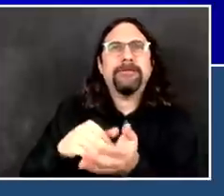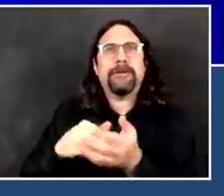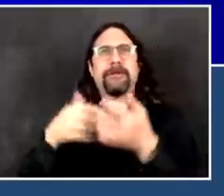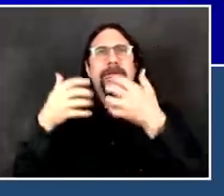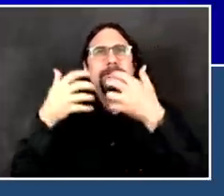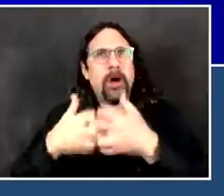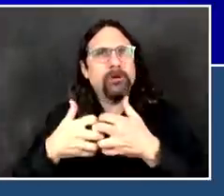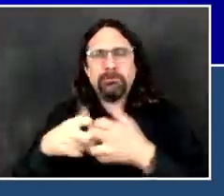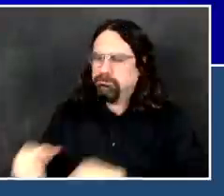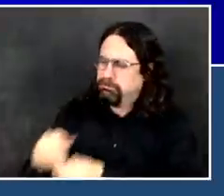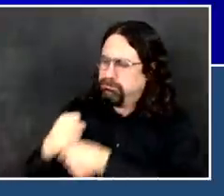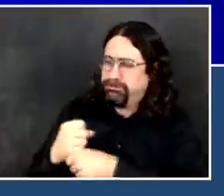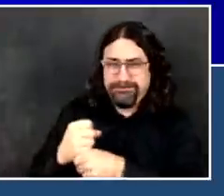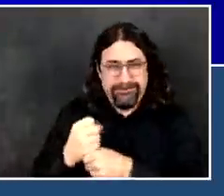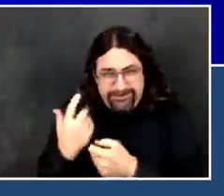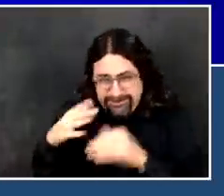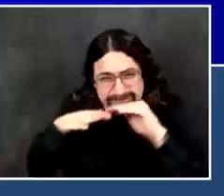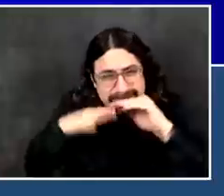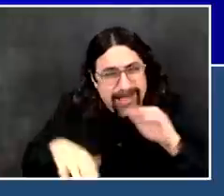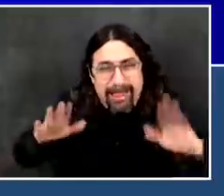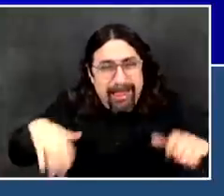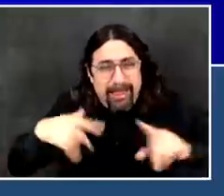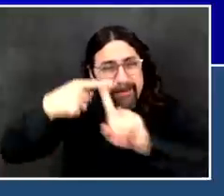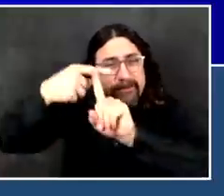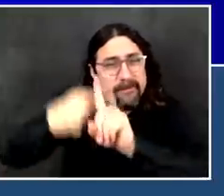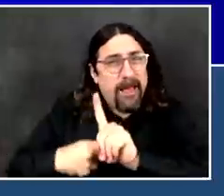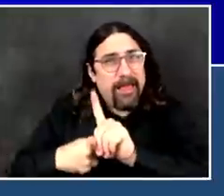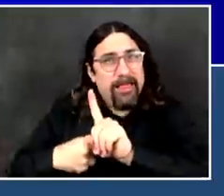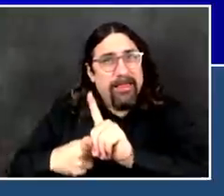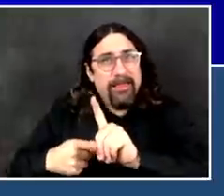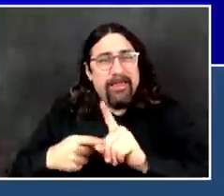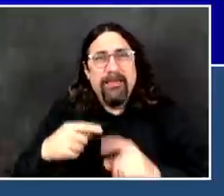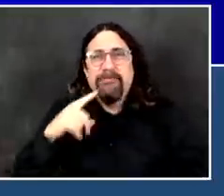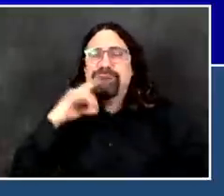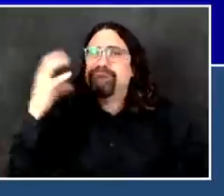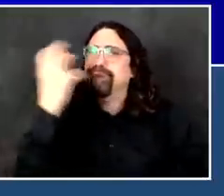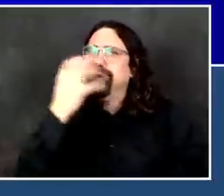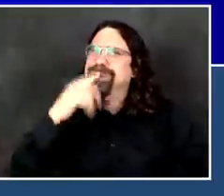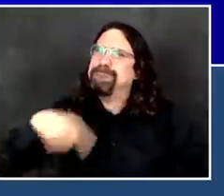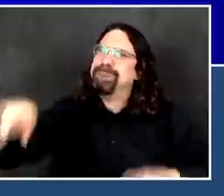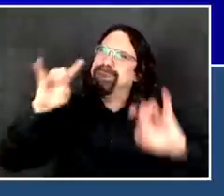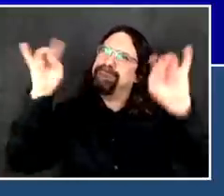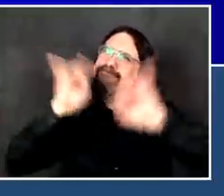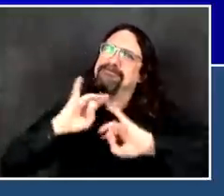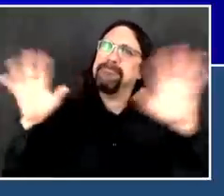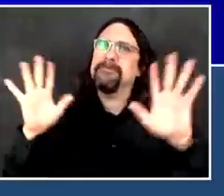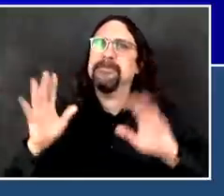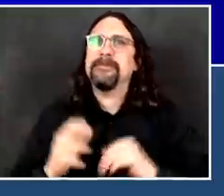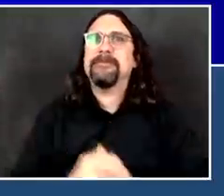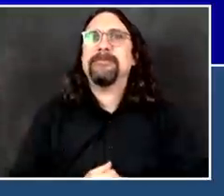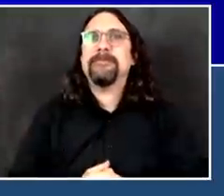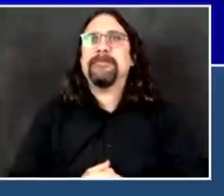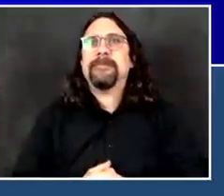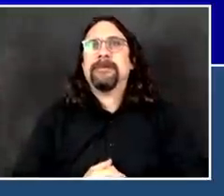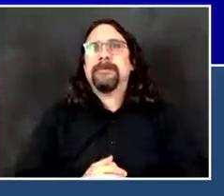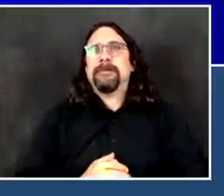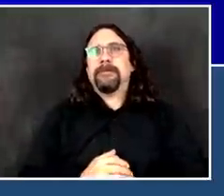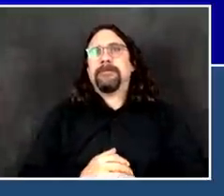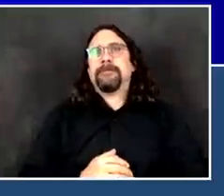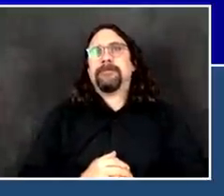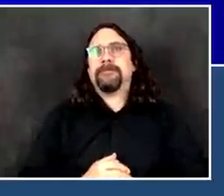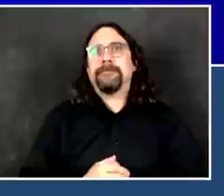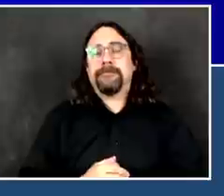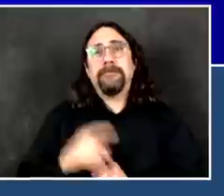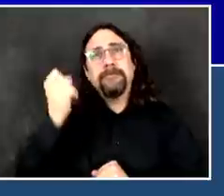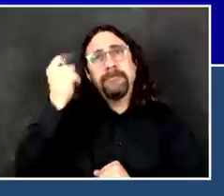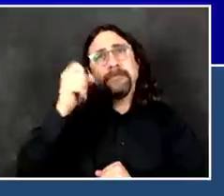City team of scientists, engineers, entrepreneurs, physicians, folks who knew the regulatory system, all sorts of folks who